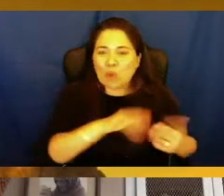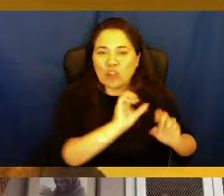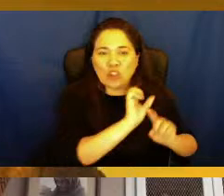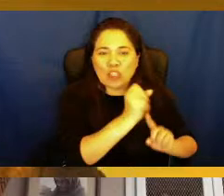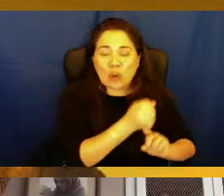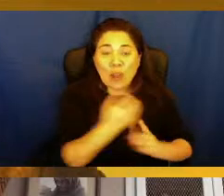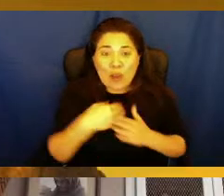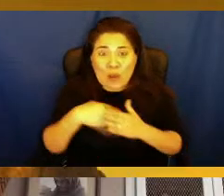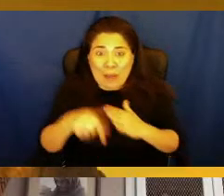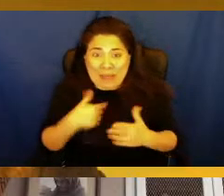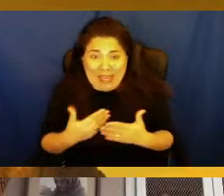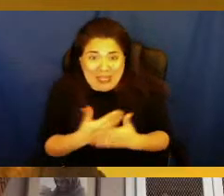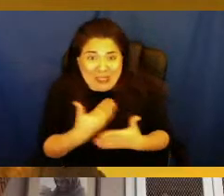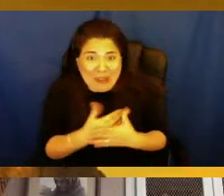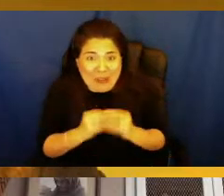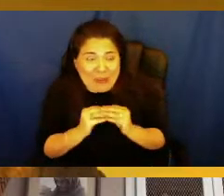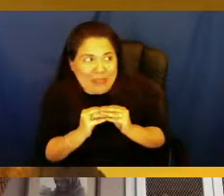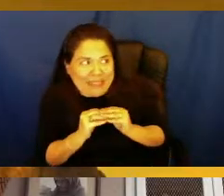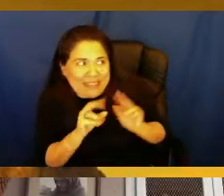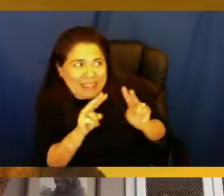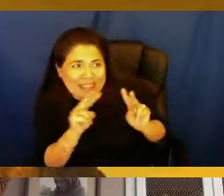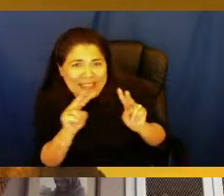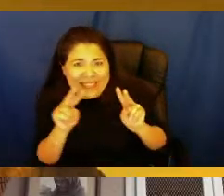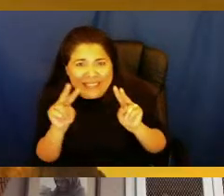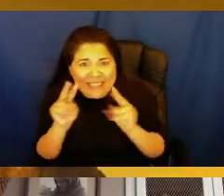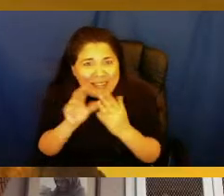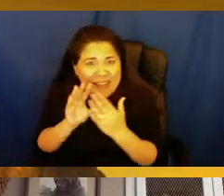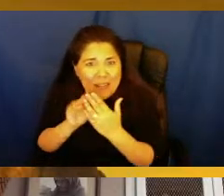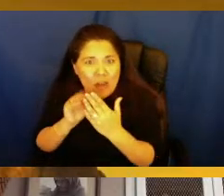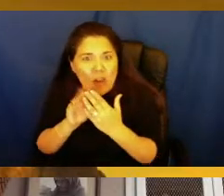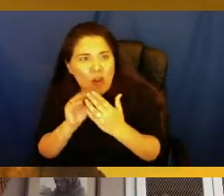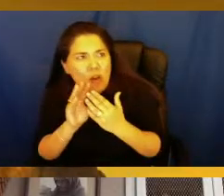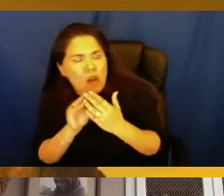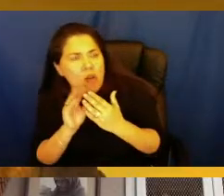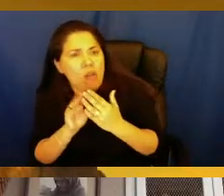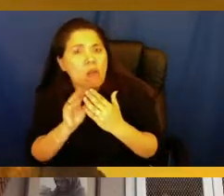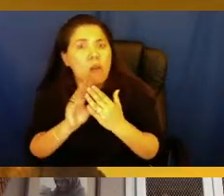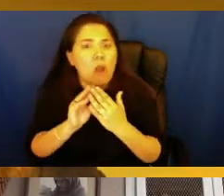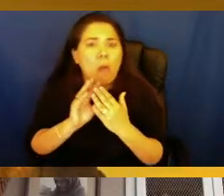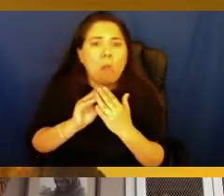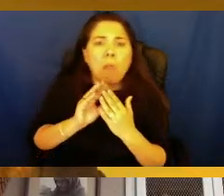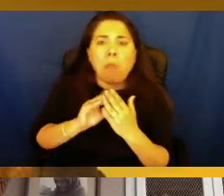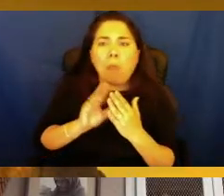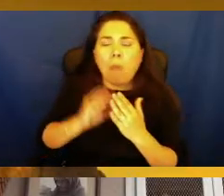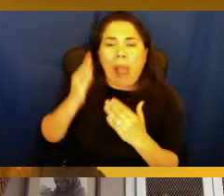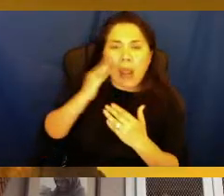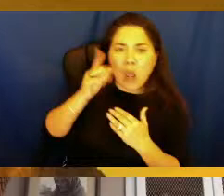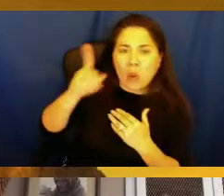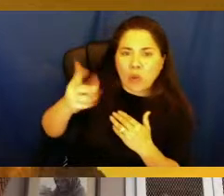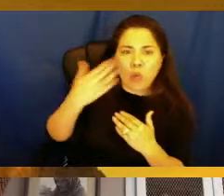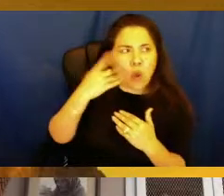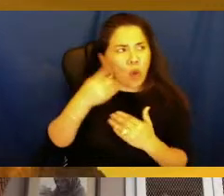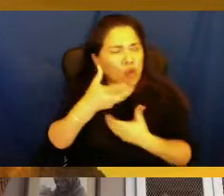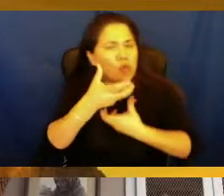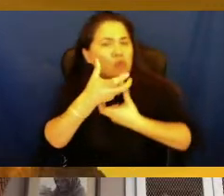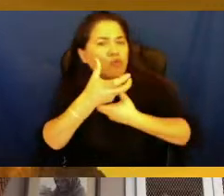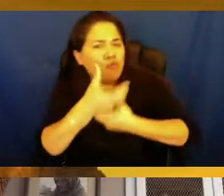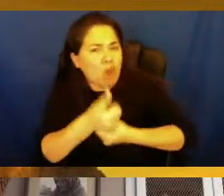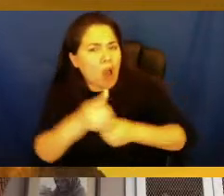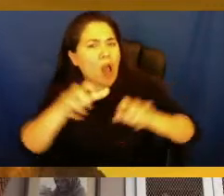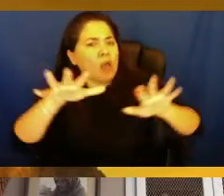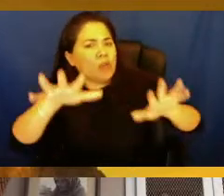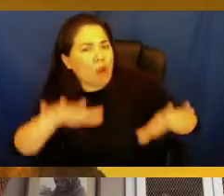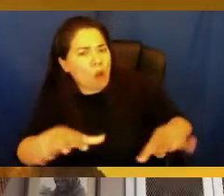a newcomer and you feel your way around, and you get to know people, and people get to know you, and you build trust, and then you